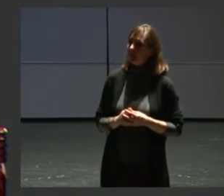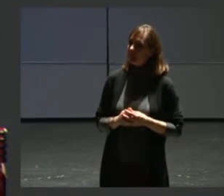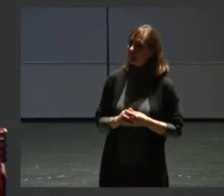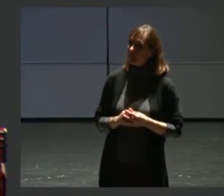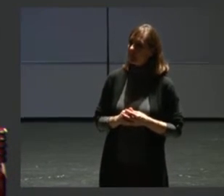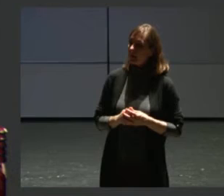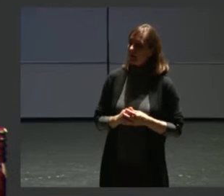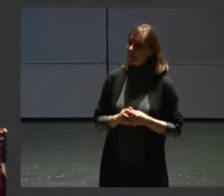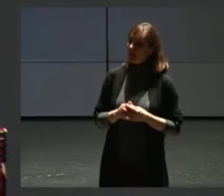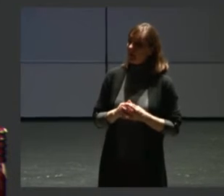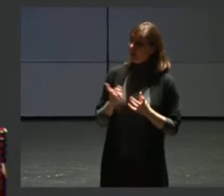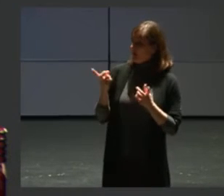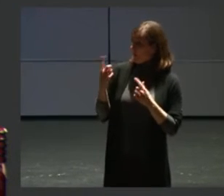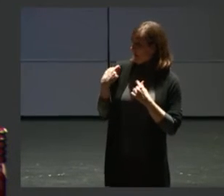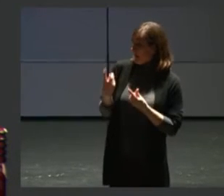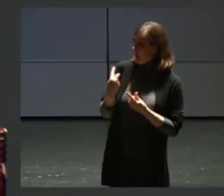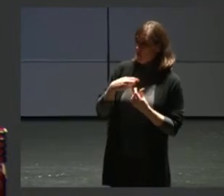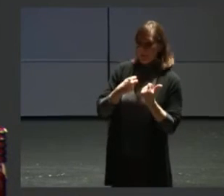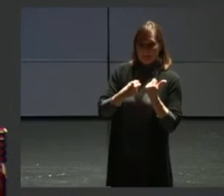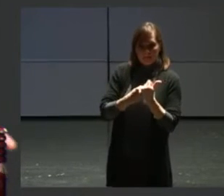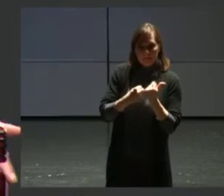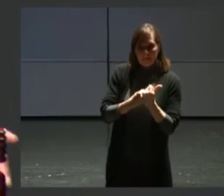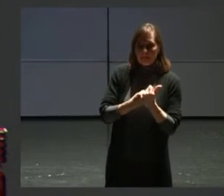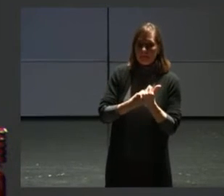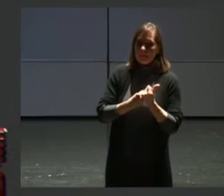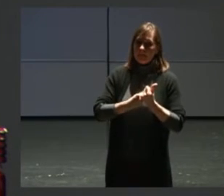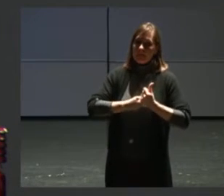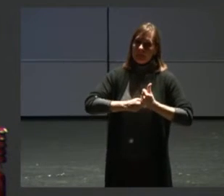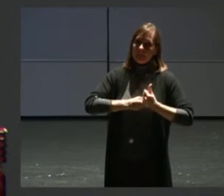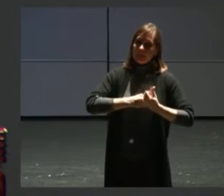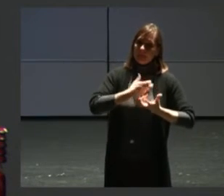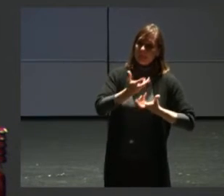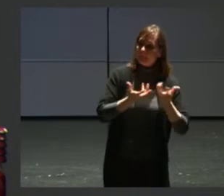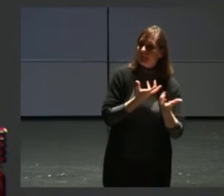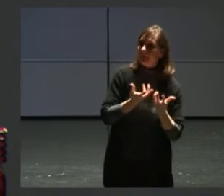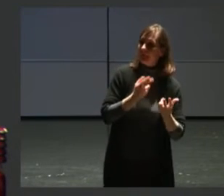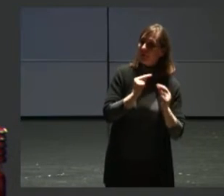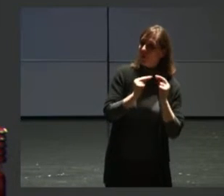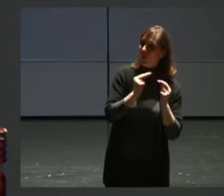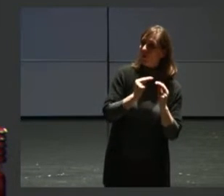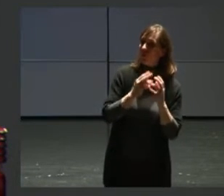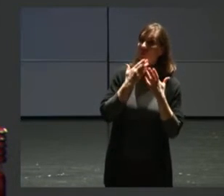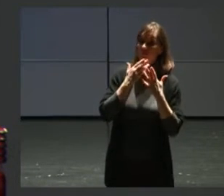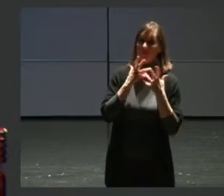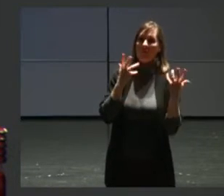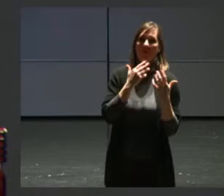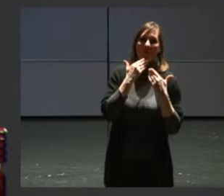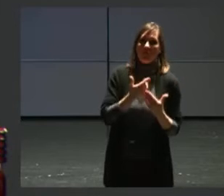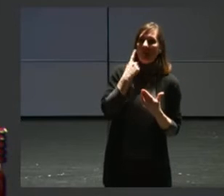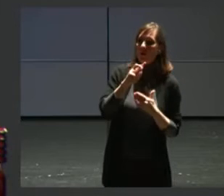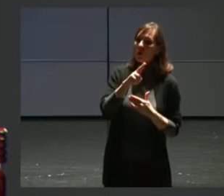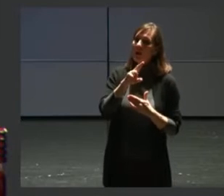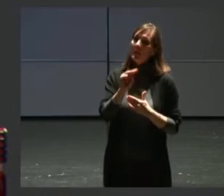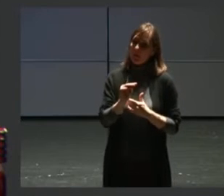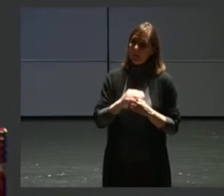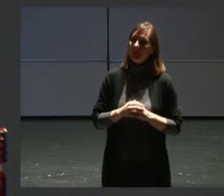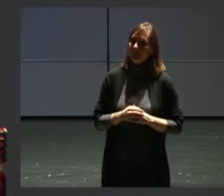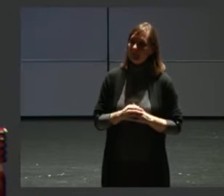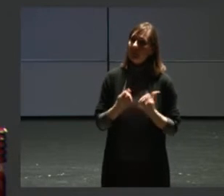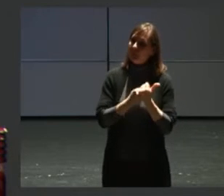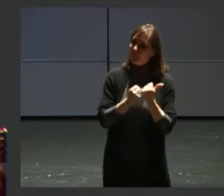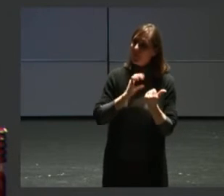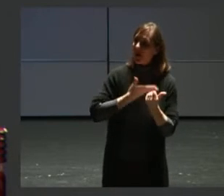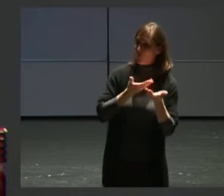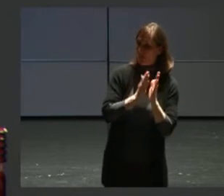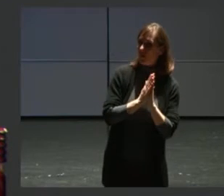and effectively for UWM, as well as being part of the UW system, to support that request. And let me give you one example of